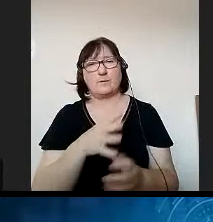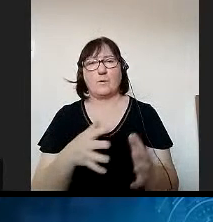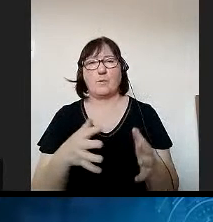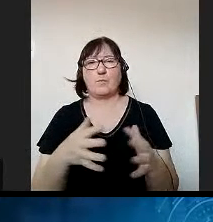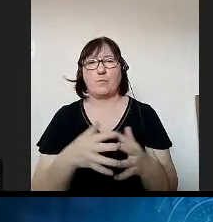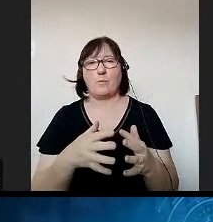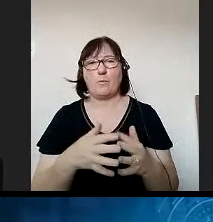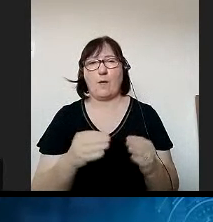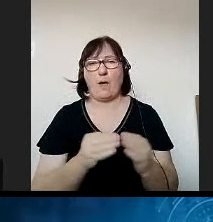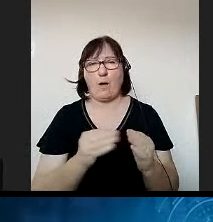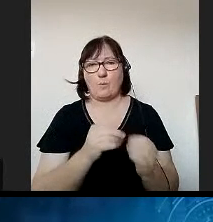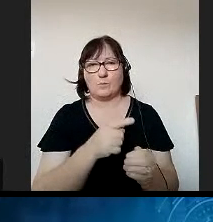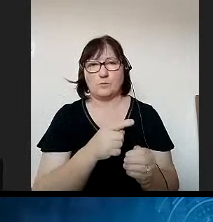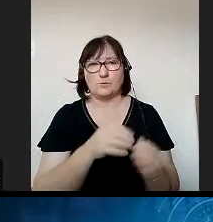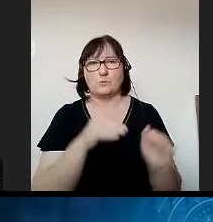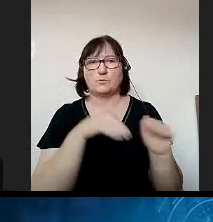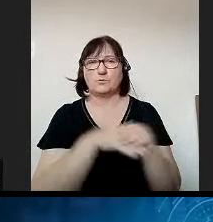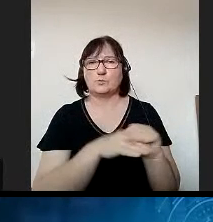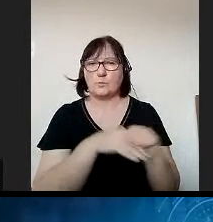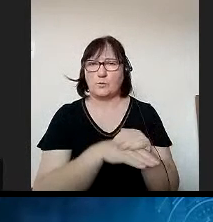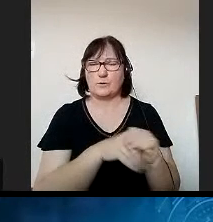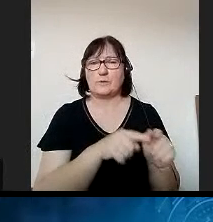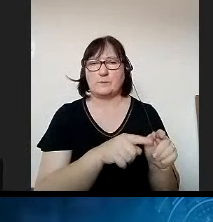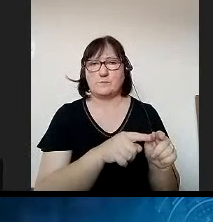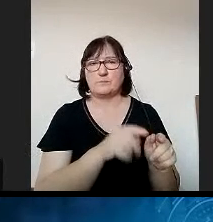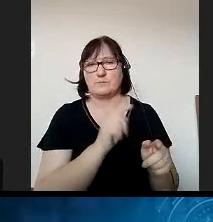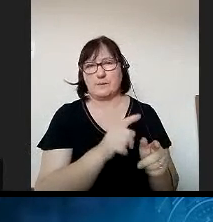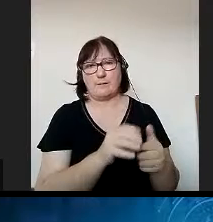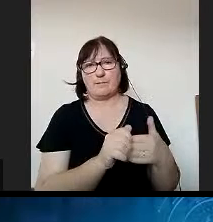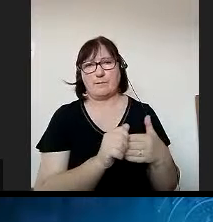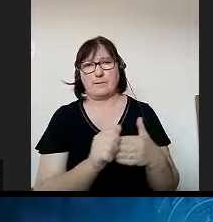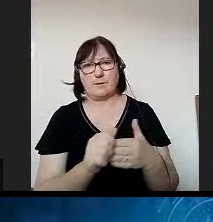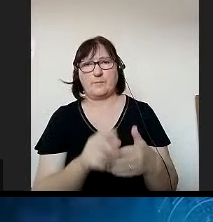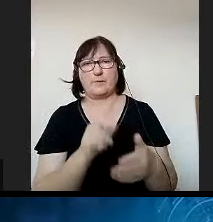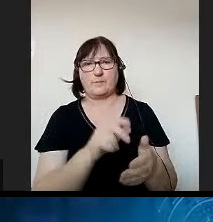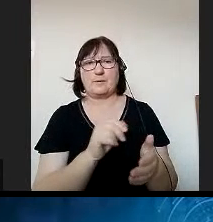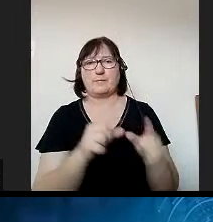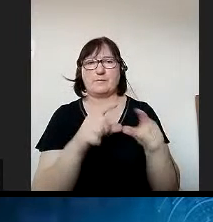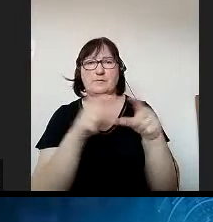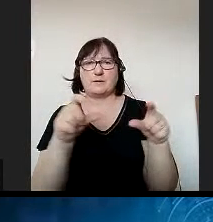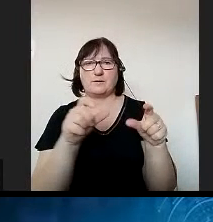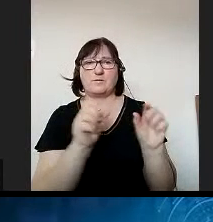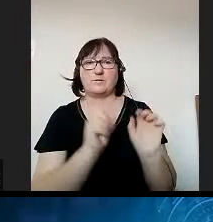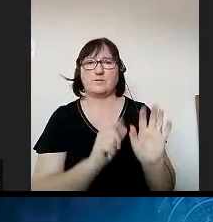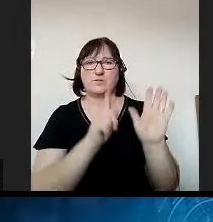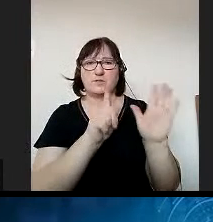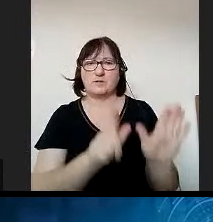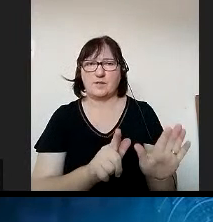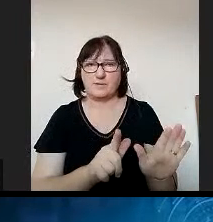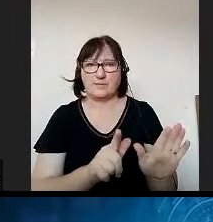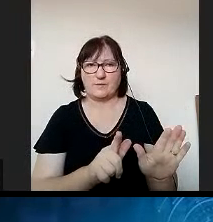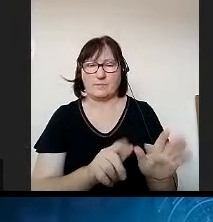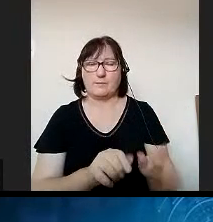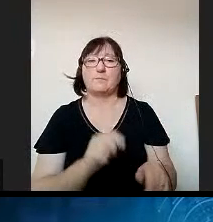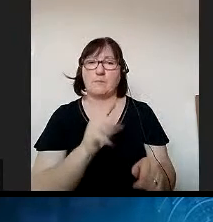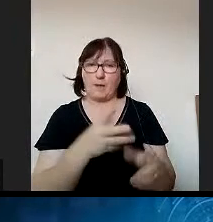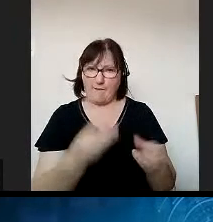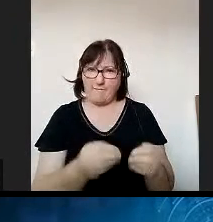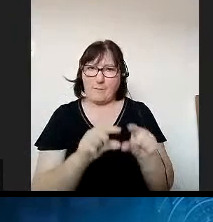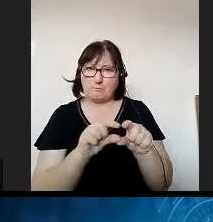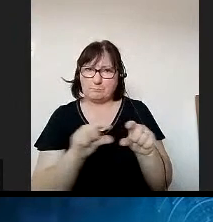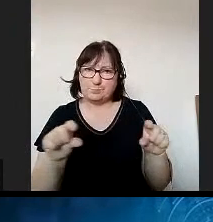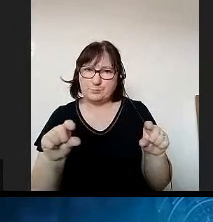storage is guided by, I think, Section 17. There is a provision there which allows